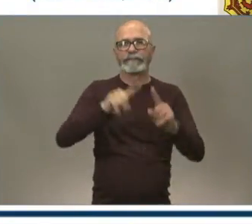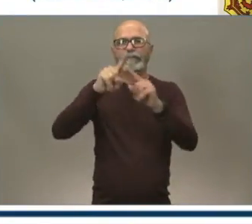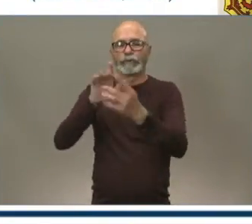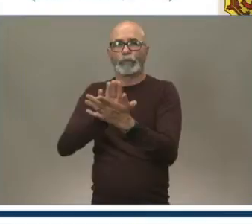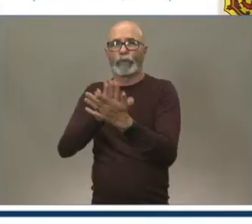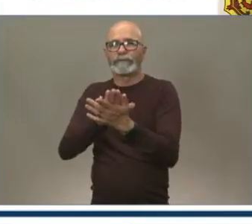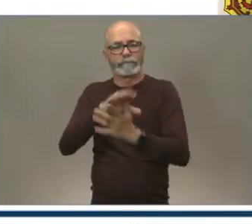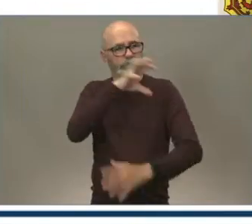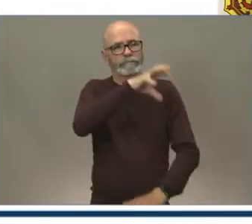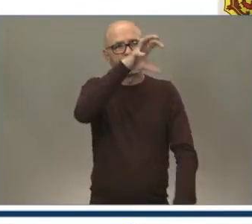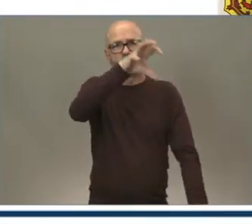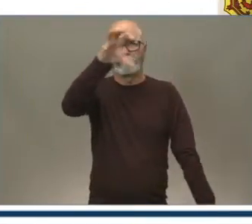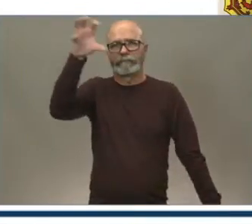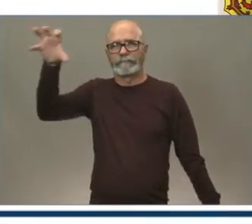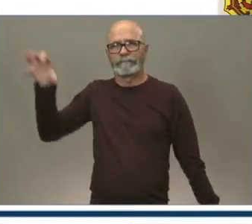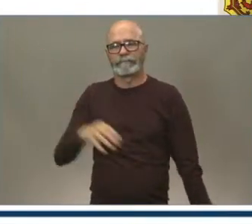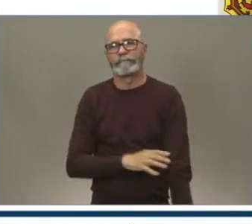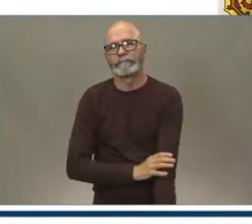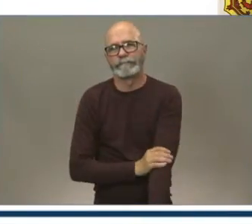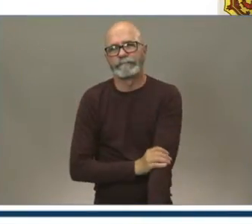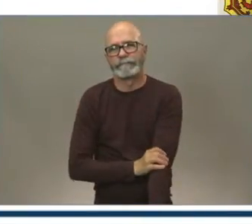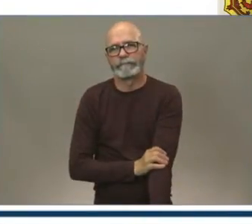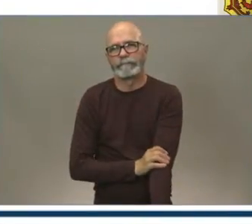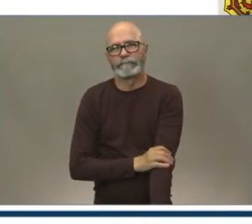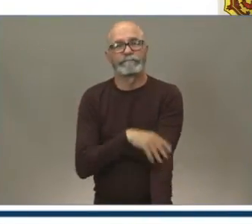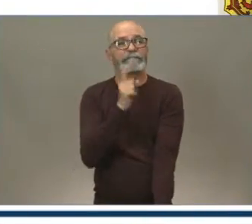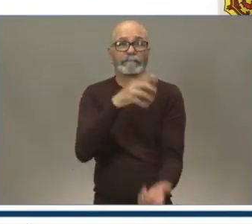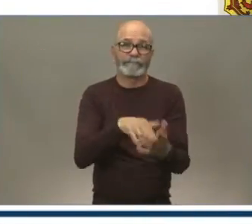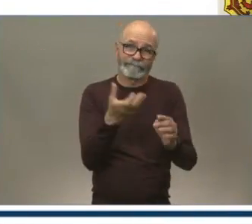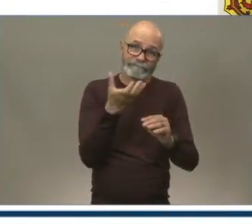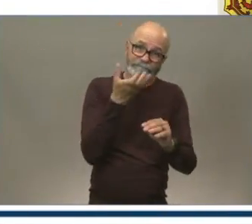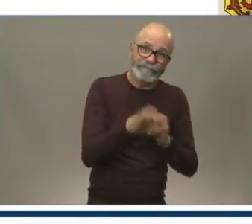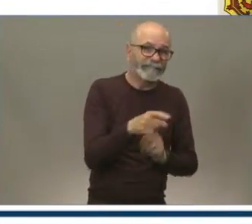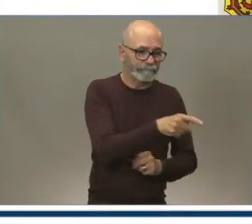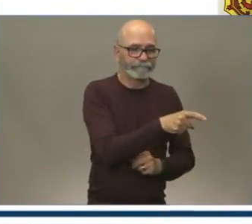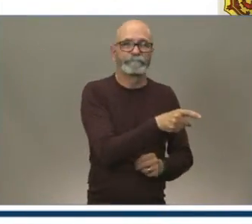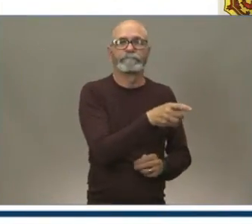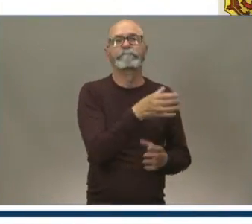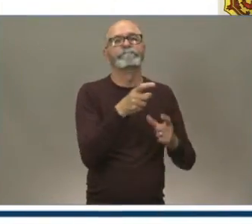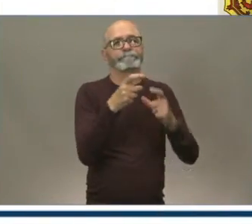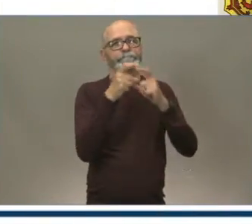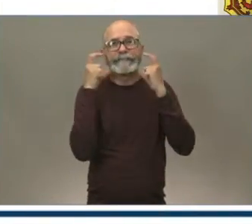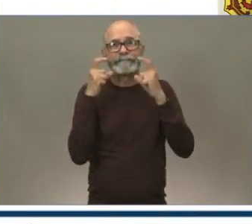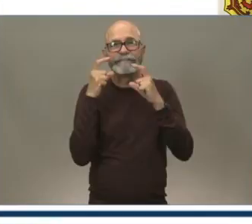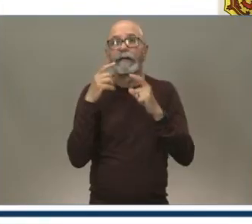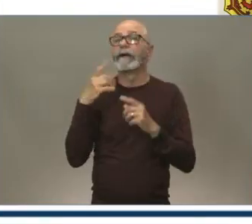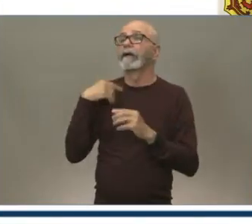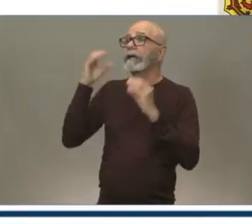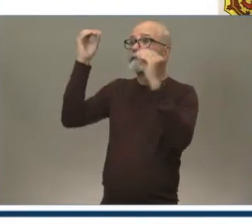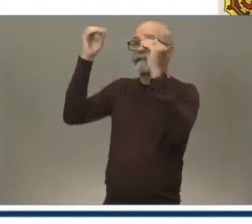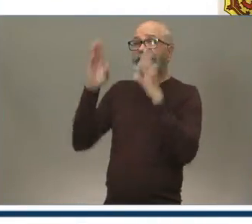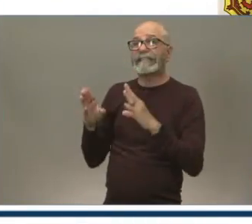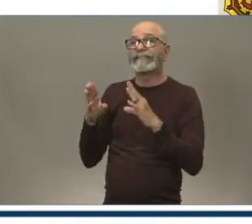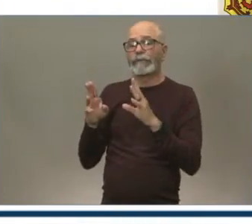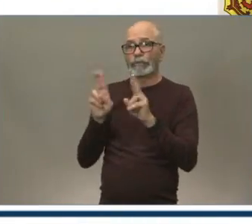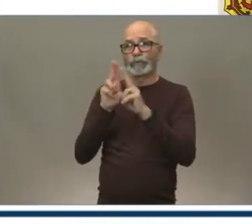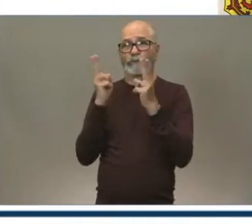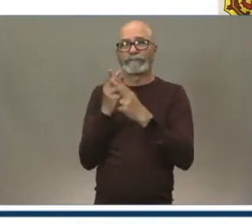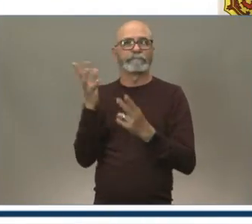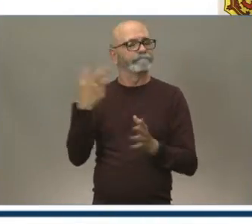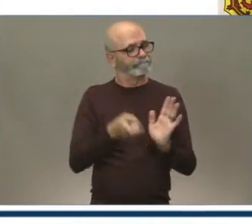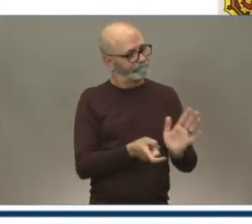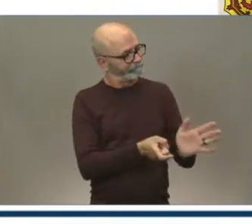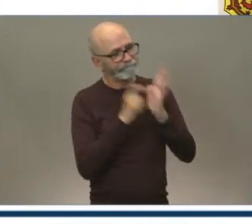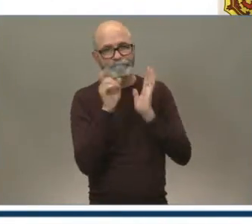there's going to be enhanced masking guidelines now. That's something that the teachers union has called for. But they also want to see